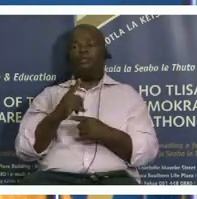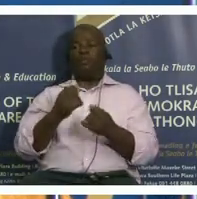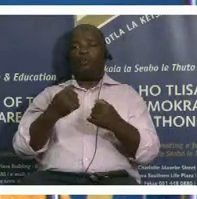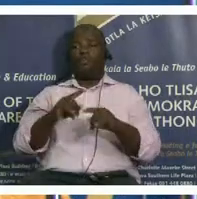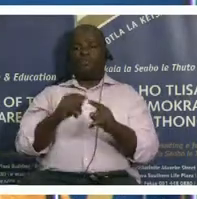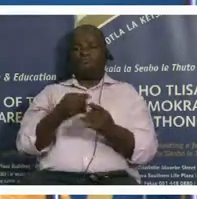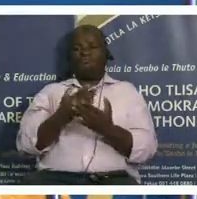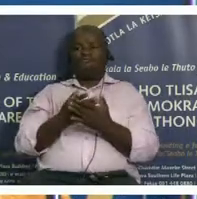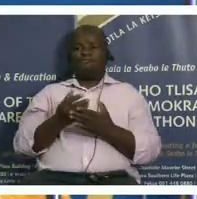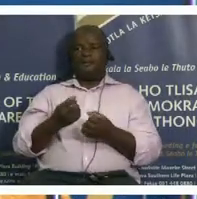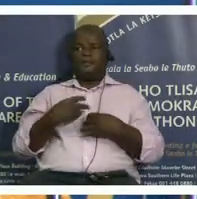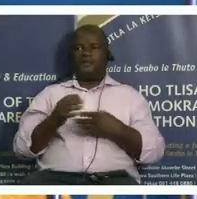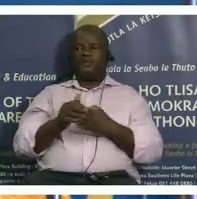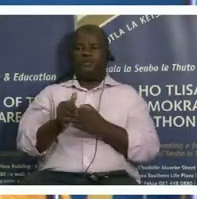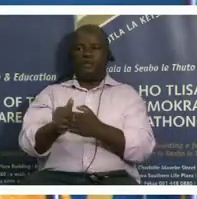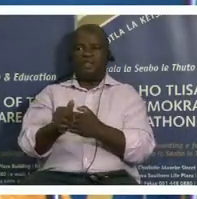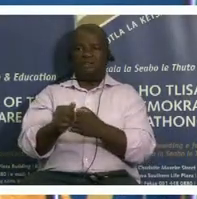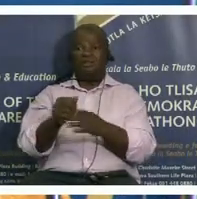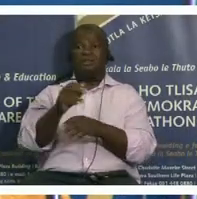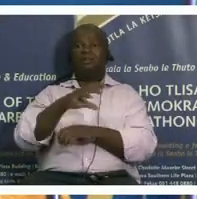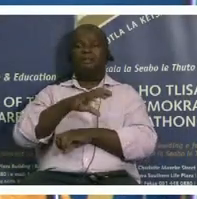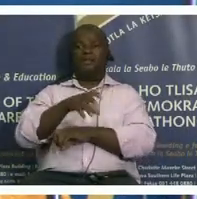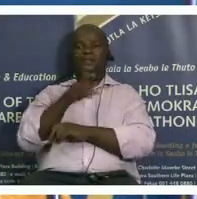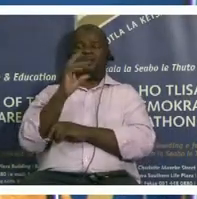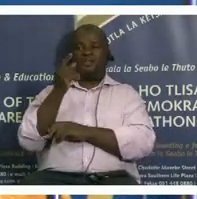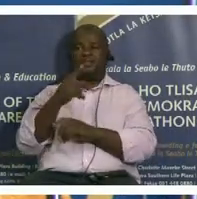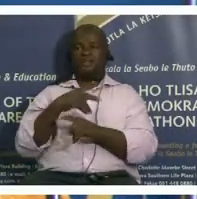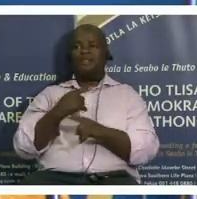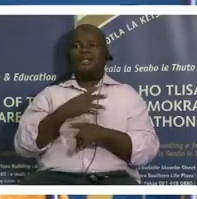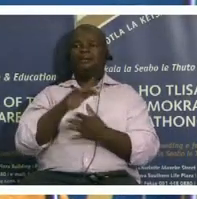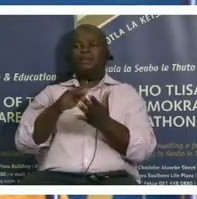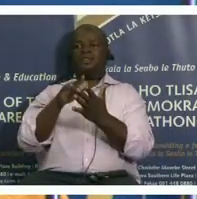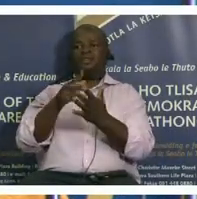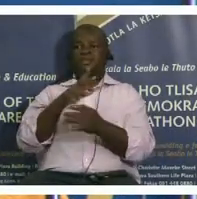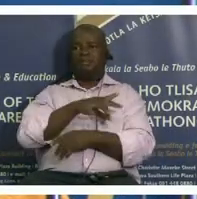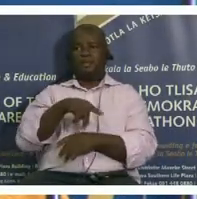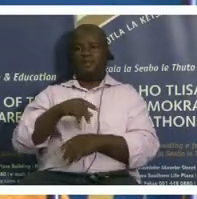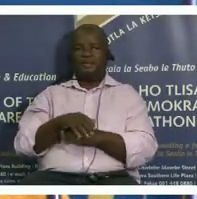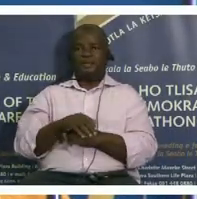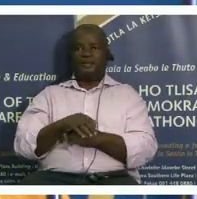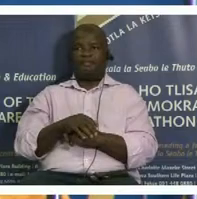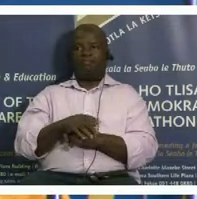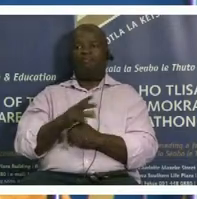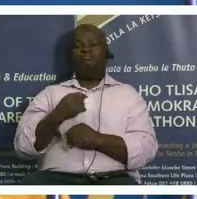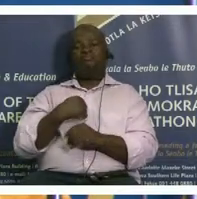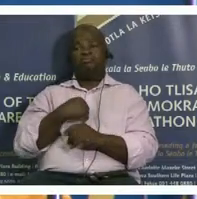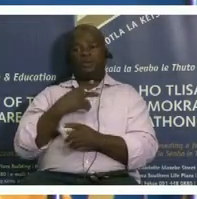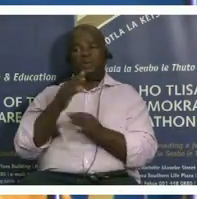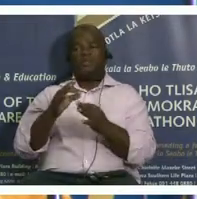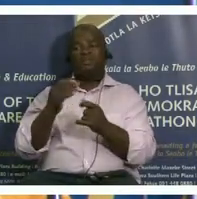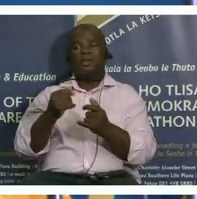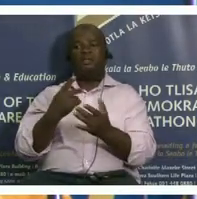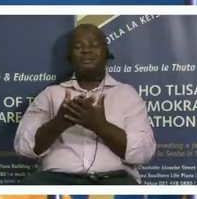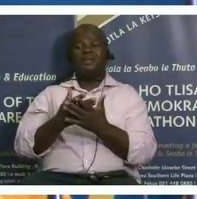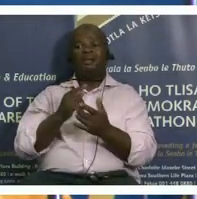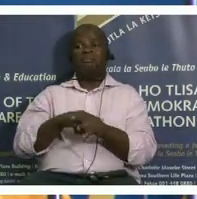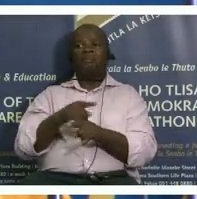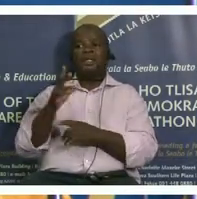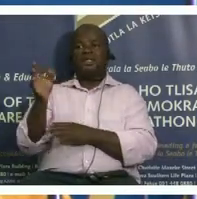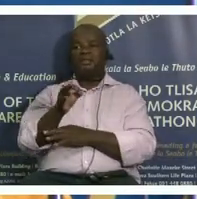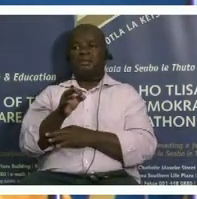lead the Free State Province as the Premier. Let me reiterate what I said on the occasion of my